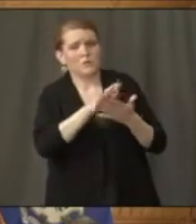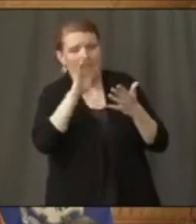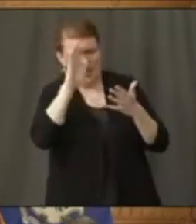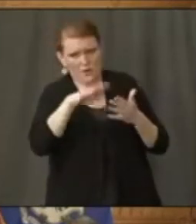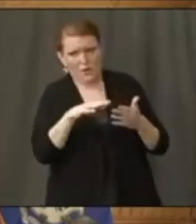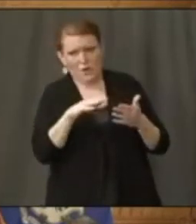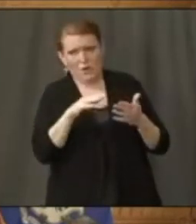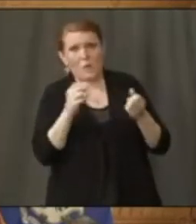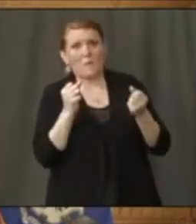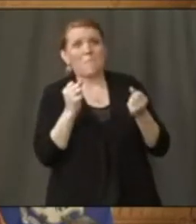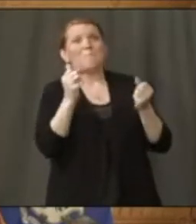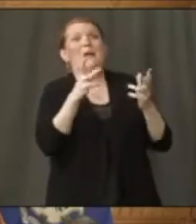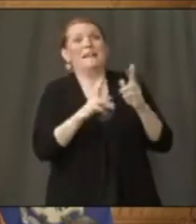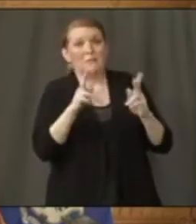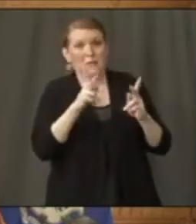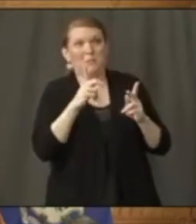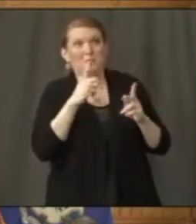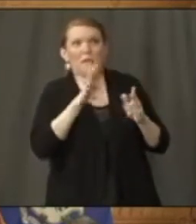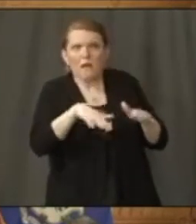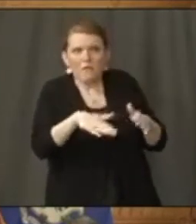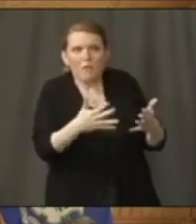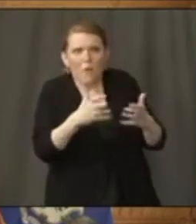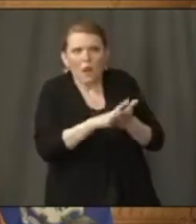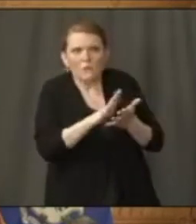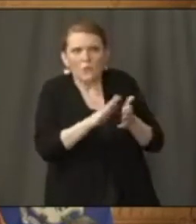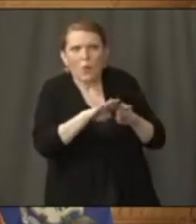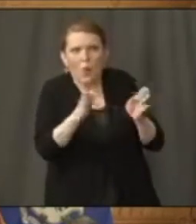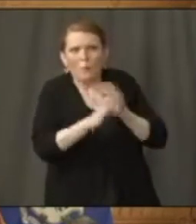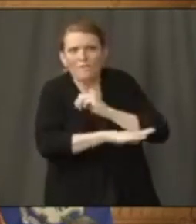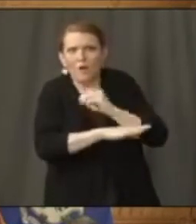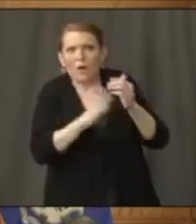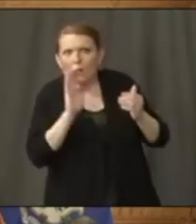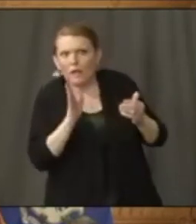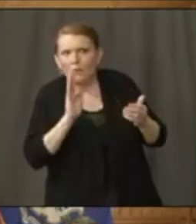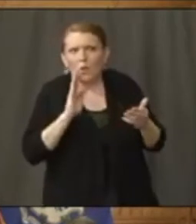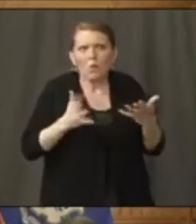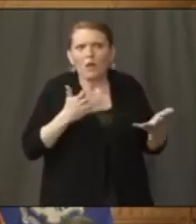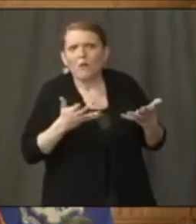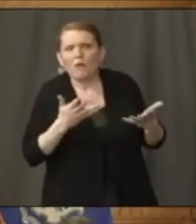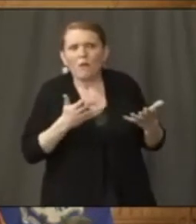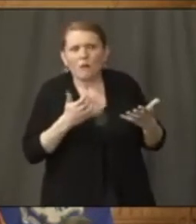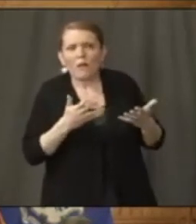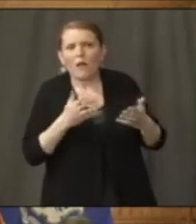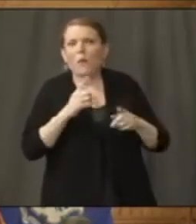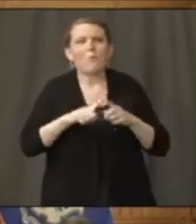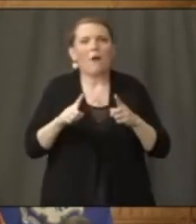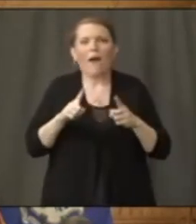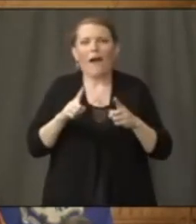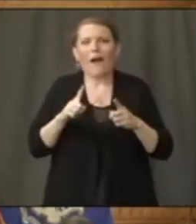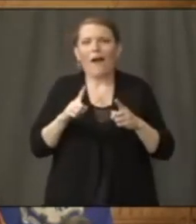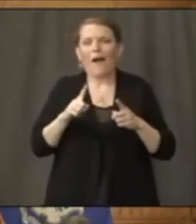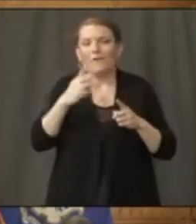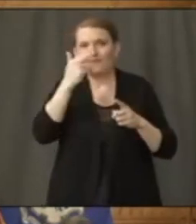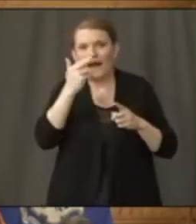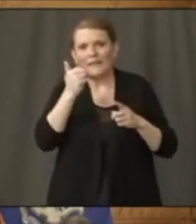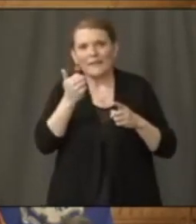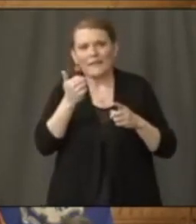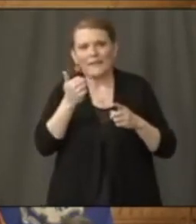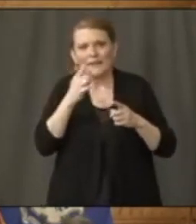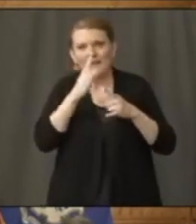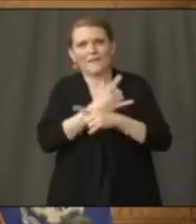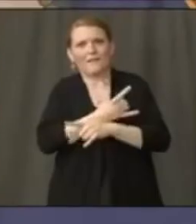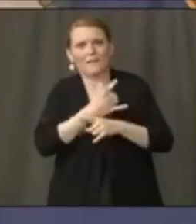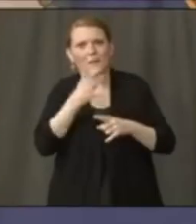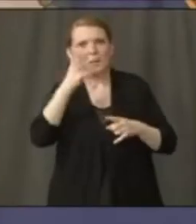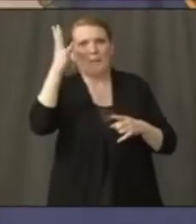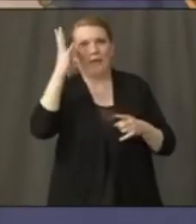this. When it comes to opening the schools, you're saying? Well, we've been pretty strict. We're not obviously opening the schools